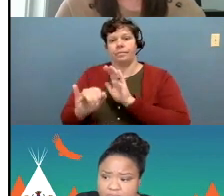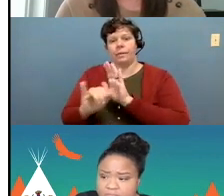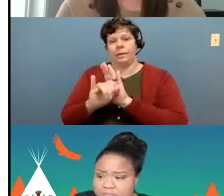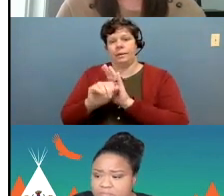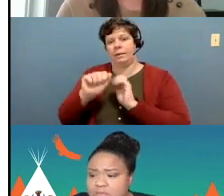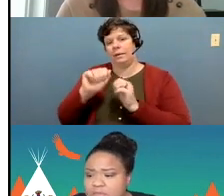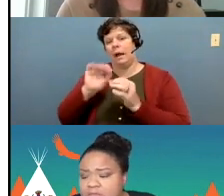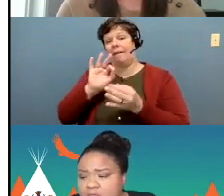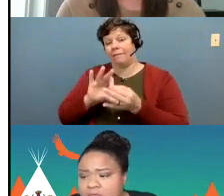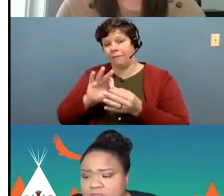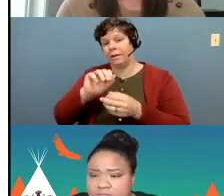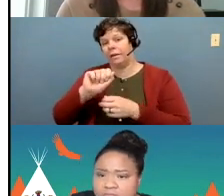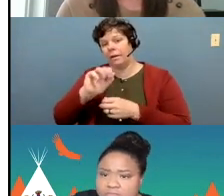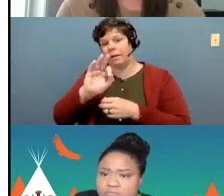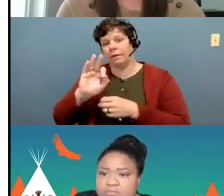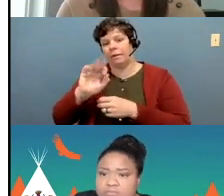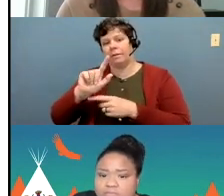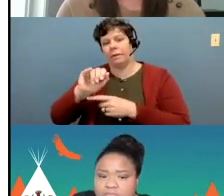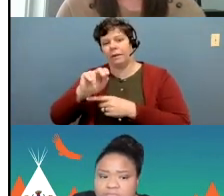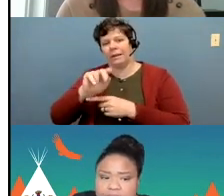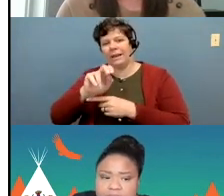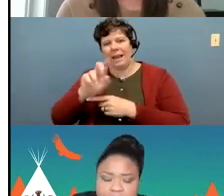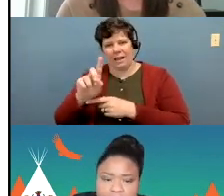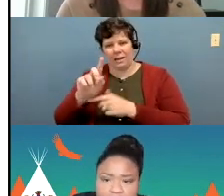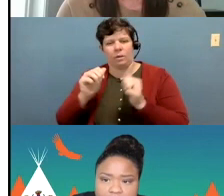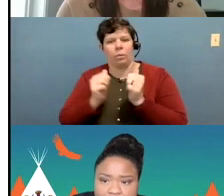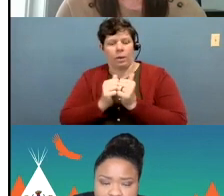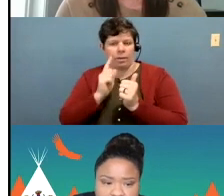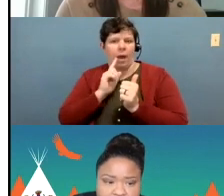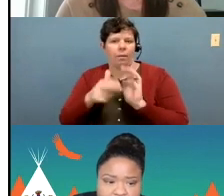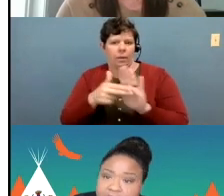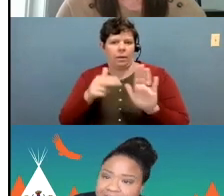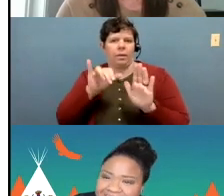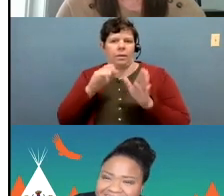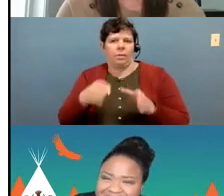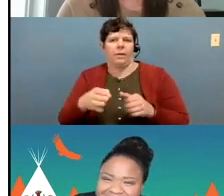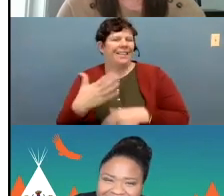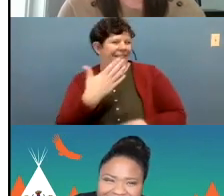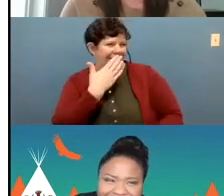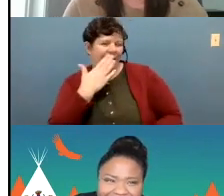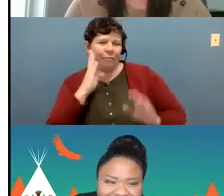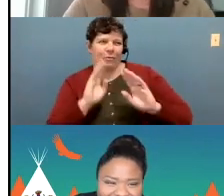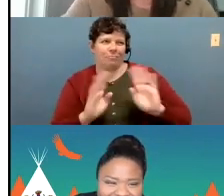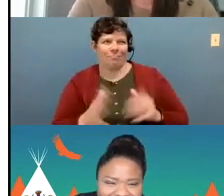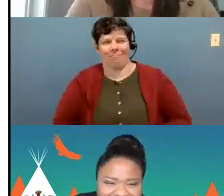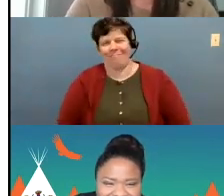then that's where I would put them if it was in my region. Okay, that's good to know. Thank you. That helps.